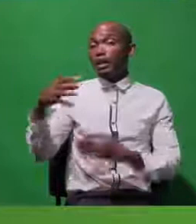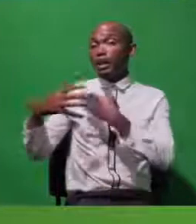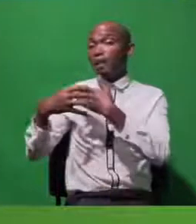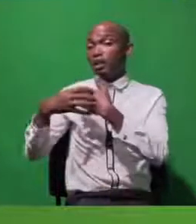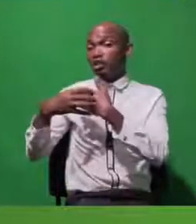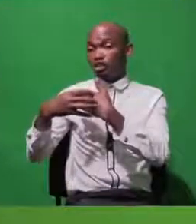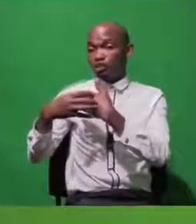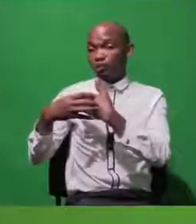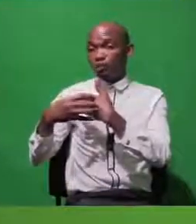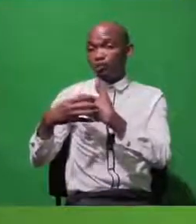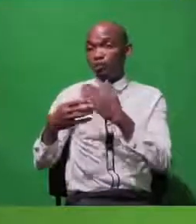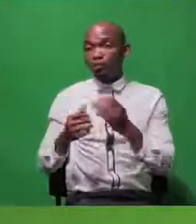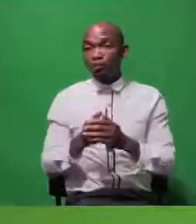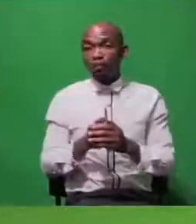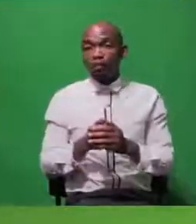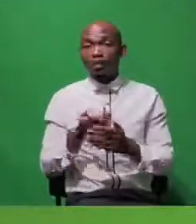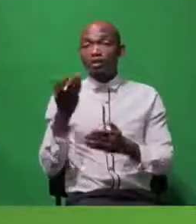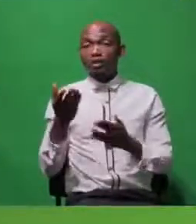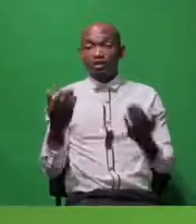we call the original shape,